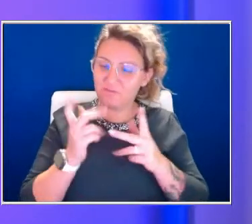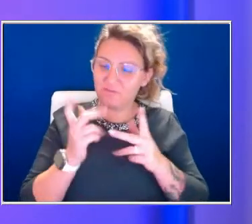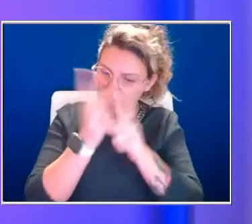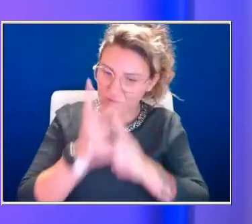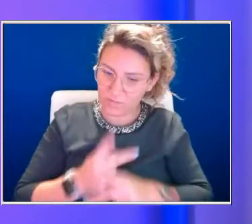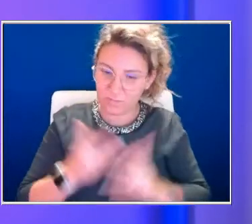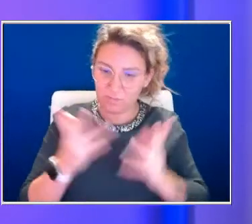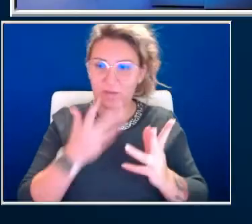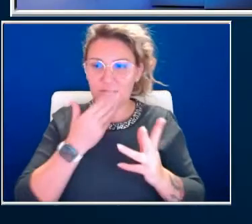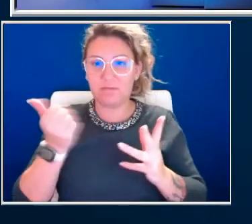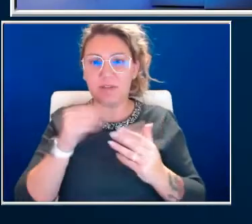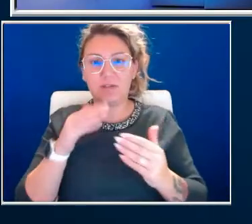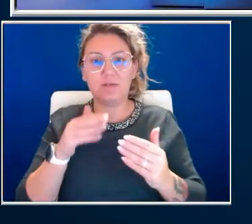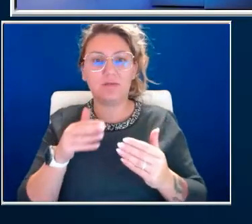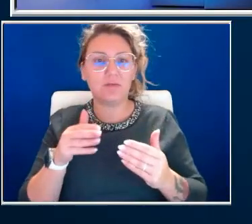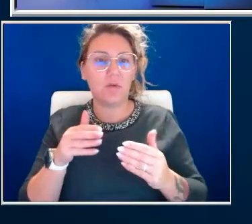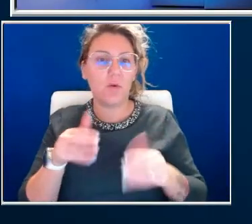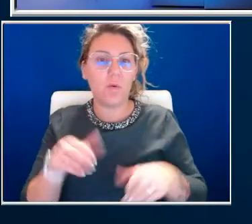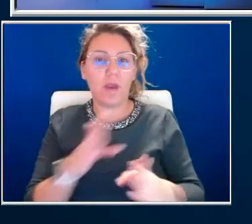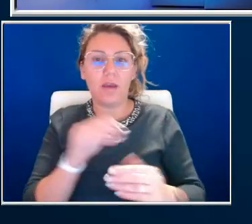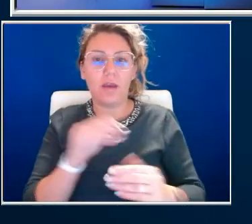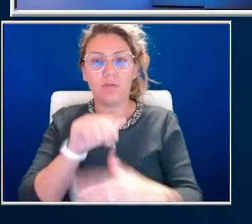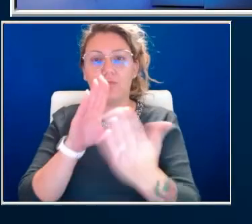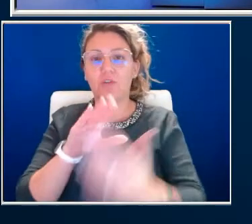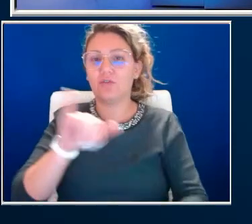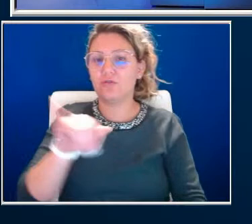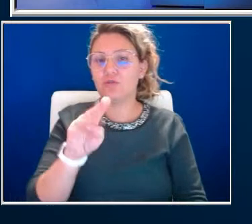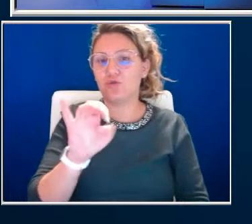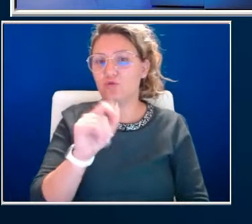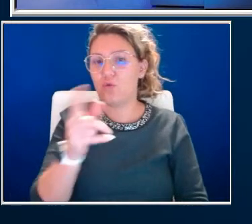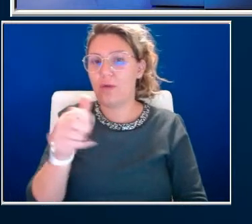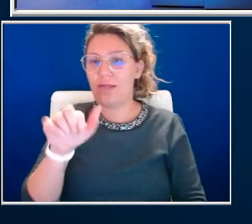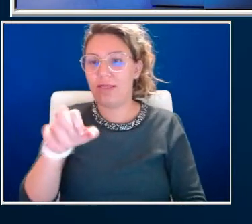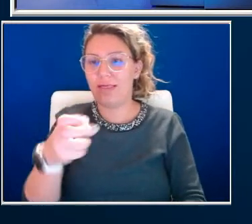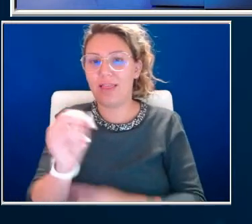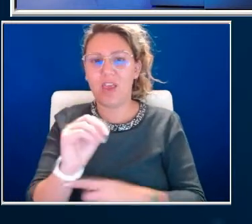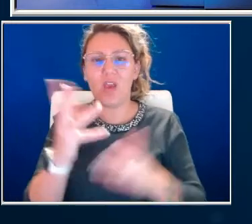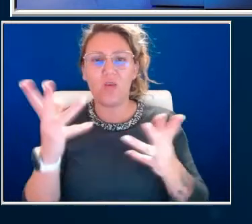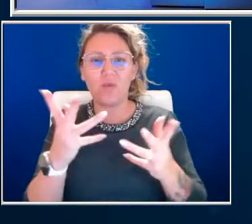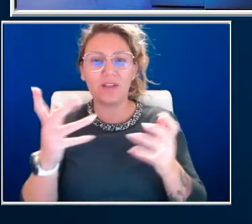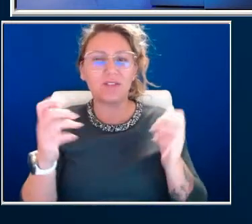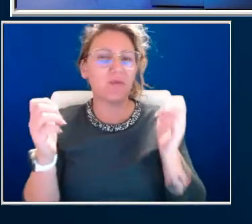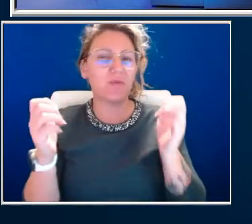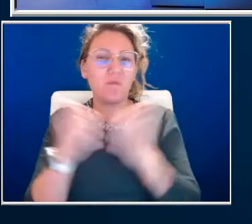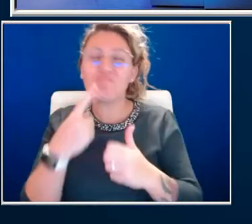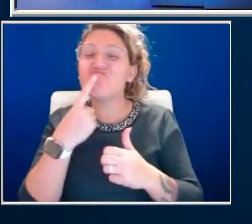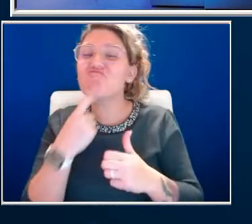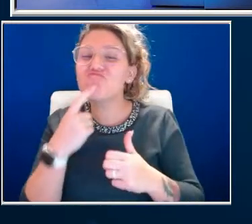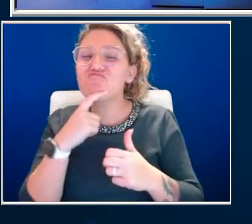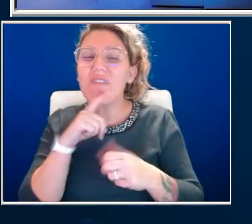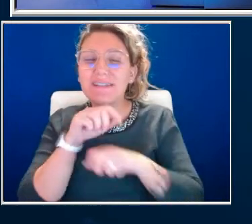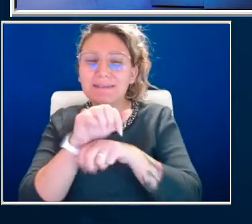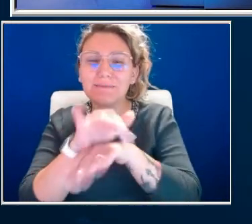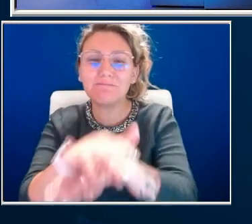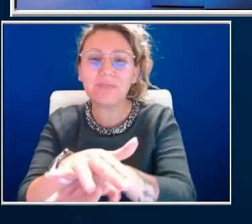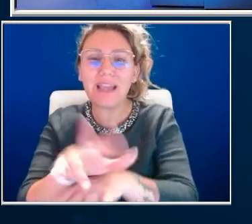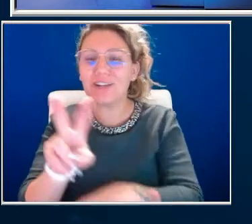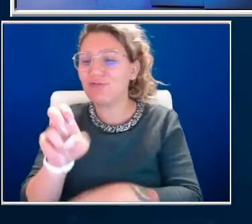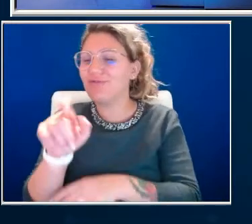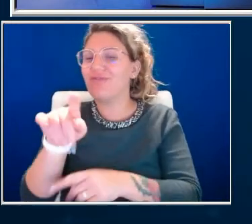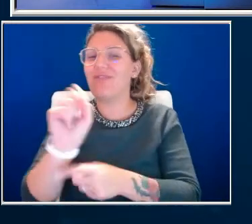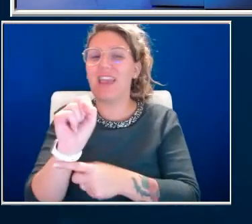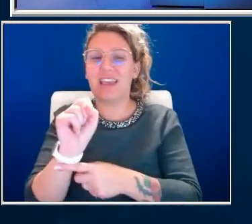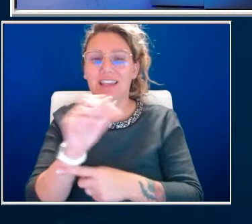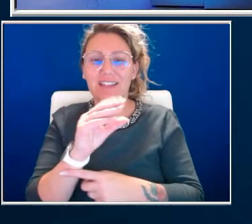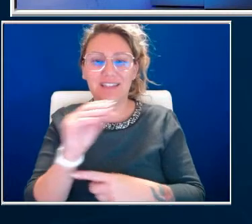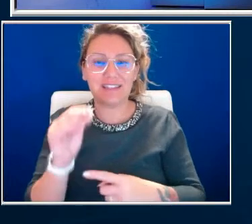best approach for that. Joellen wants to know, what's with those red spidery veins? I'm right there with you, Joellen. And what about